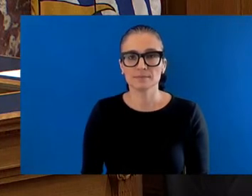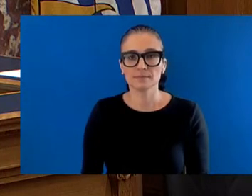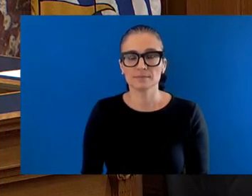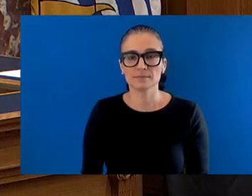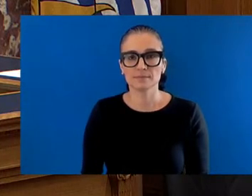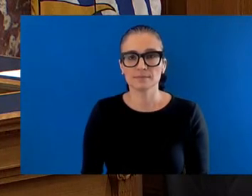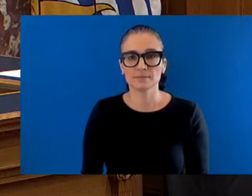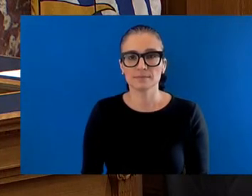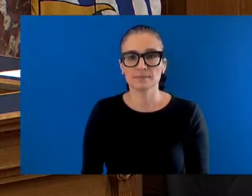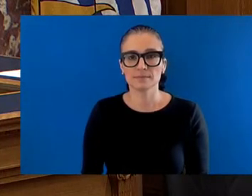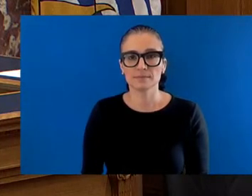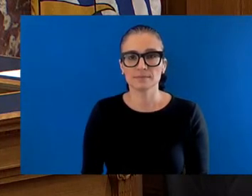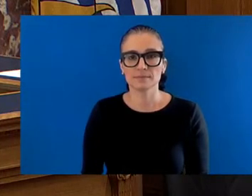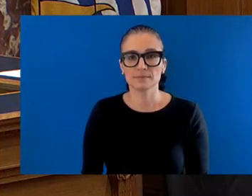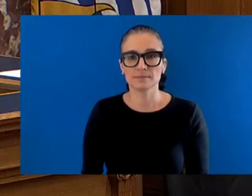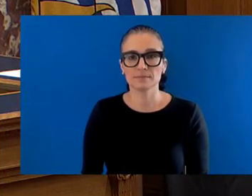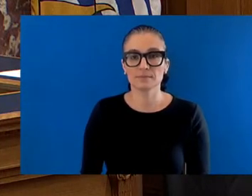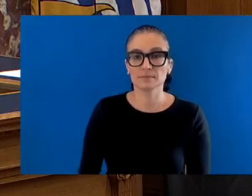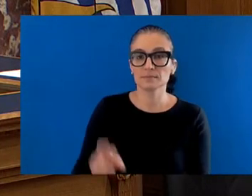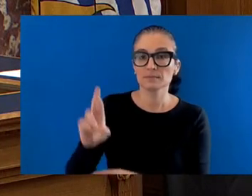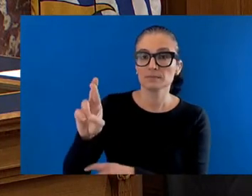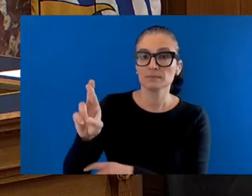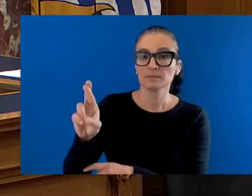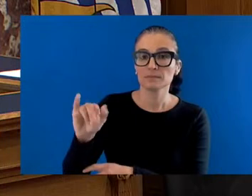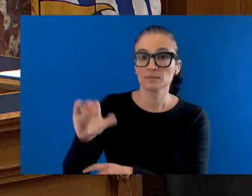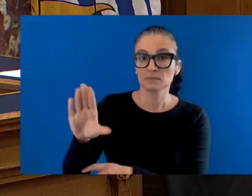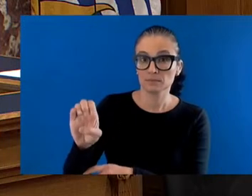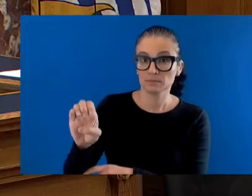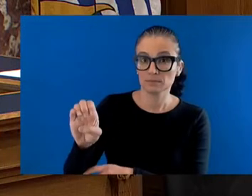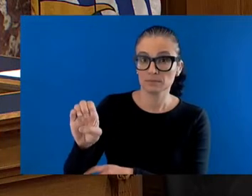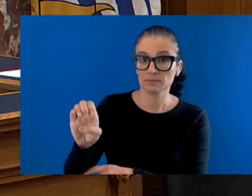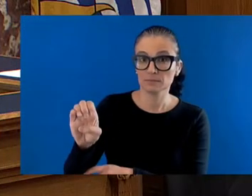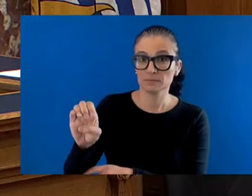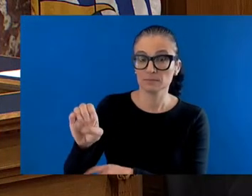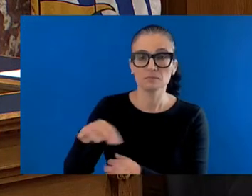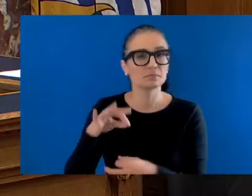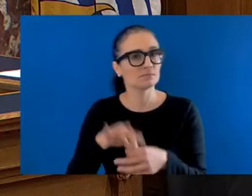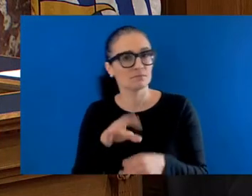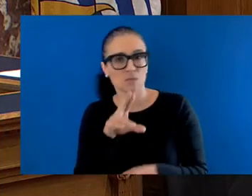Ms. Rice? I vote nay.